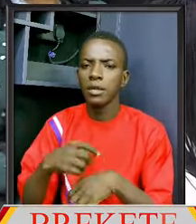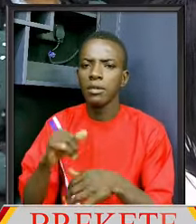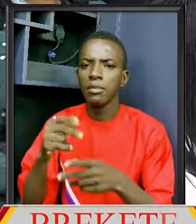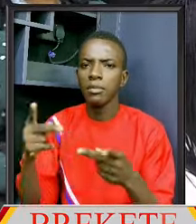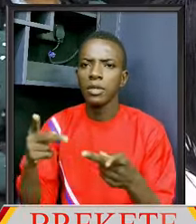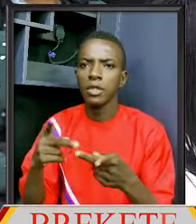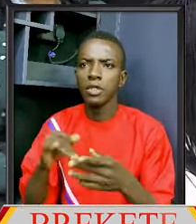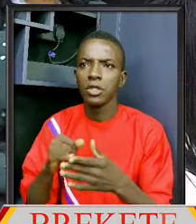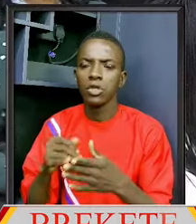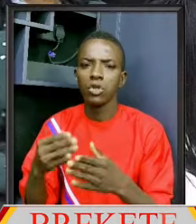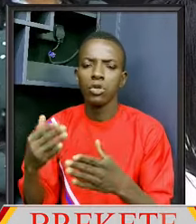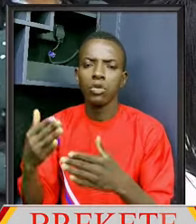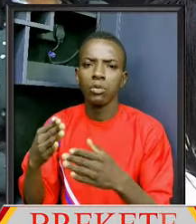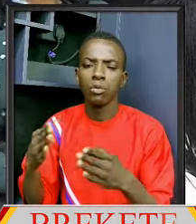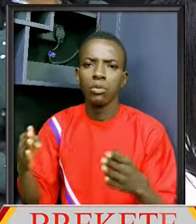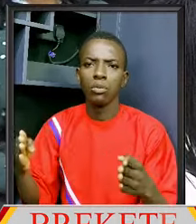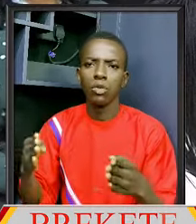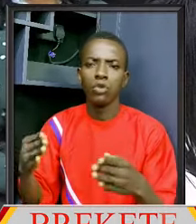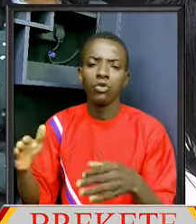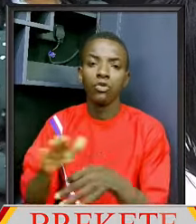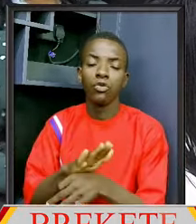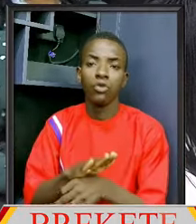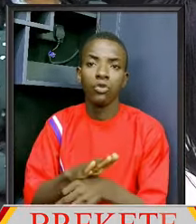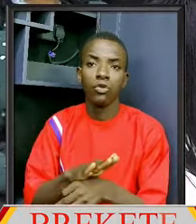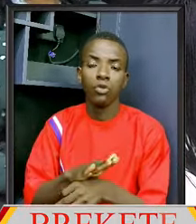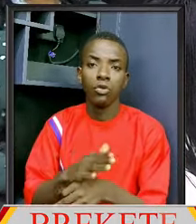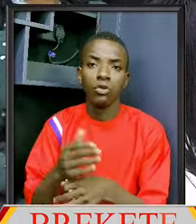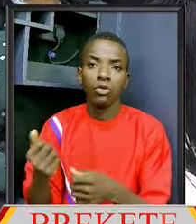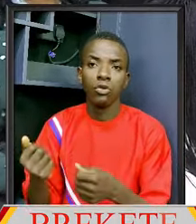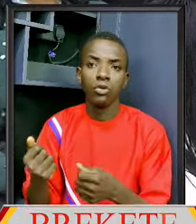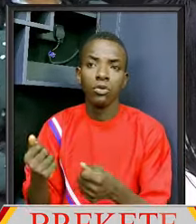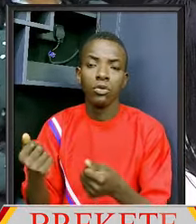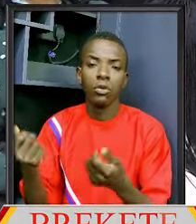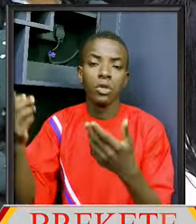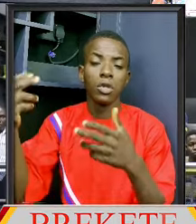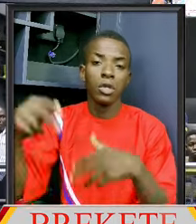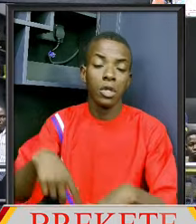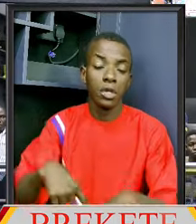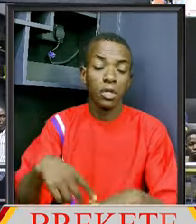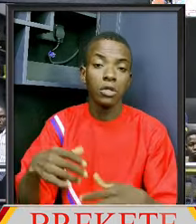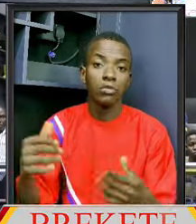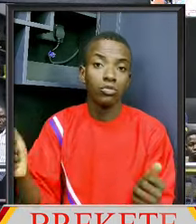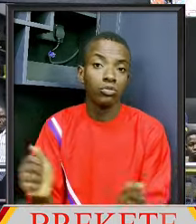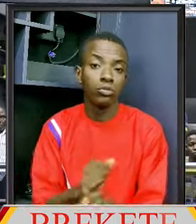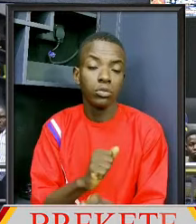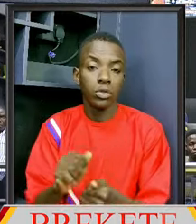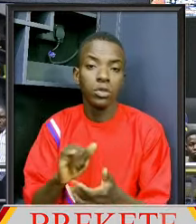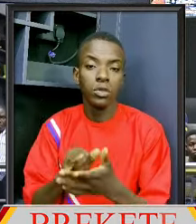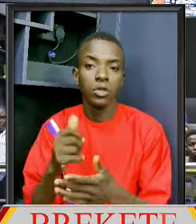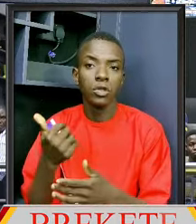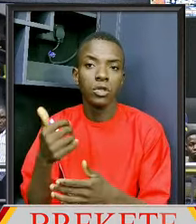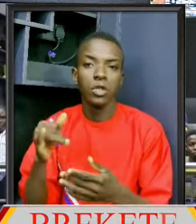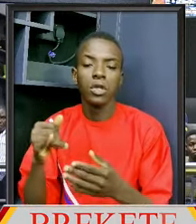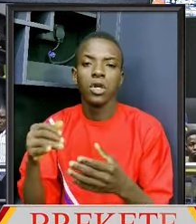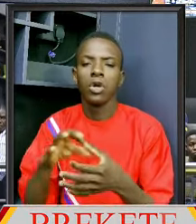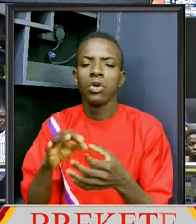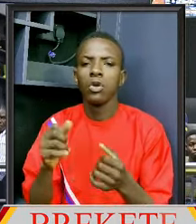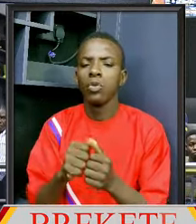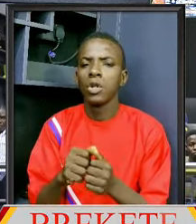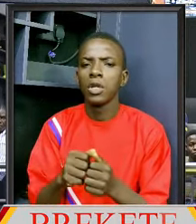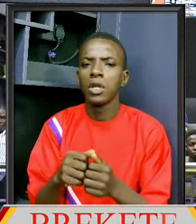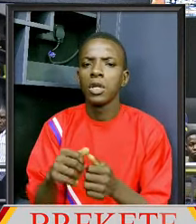that plane where they call Boeing carry full passenger in one land, a crash. That 1 in 10. Now what did they take correlate